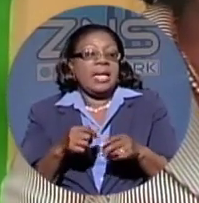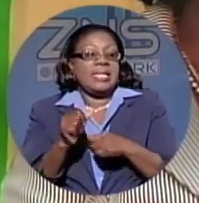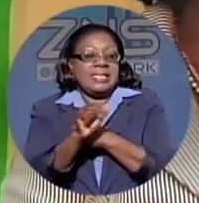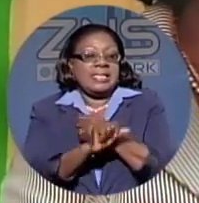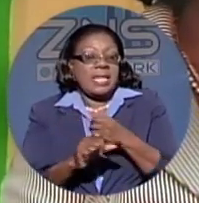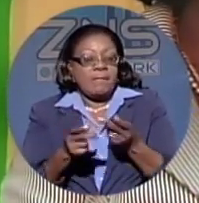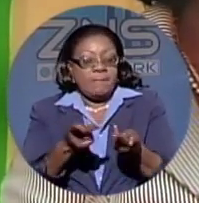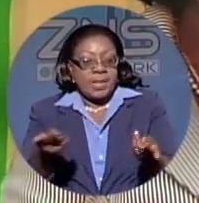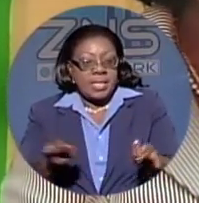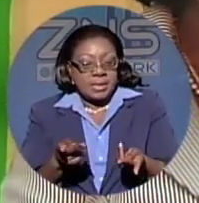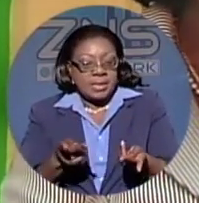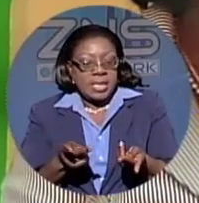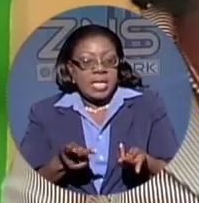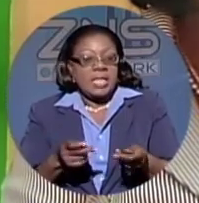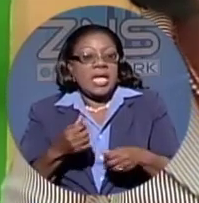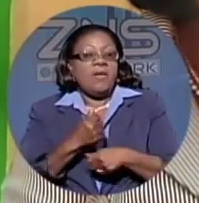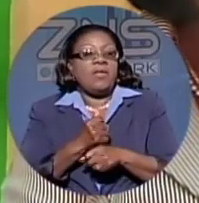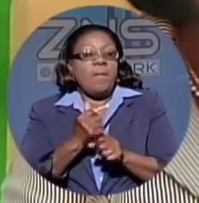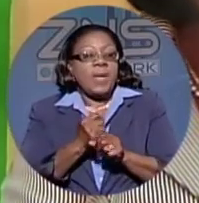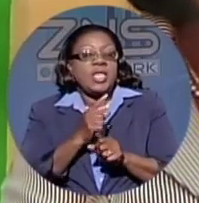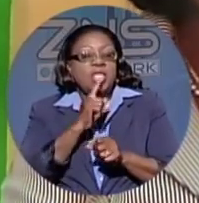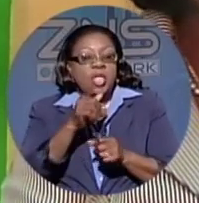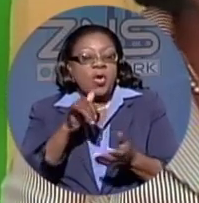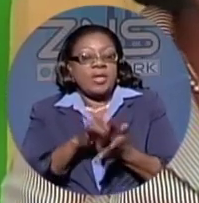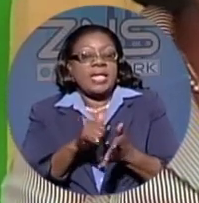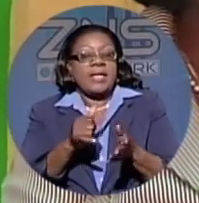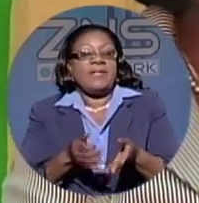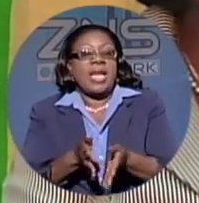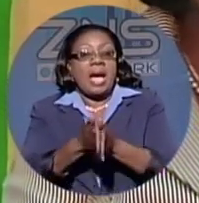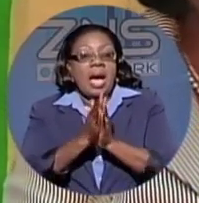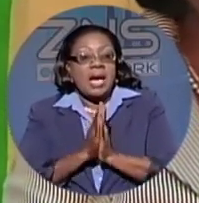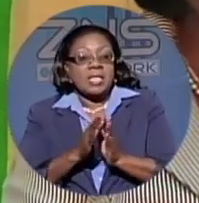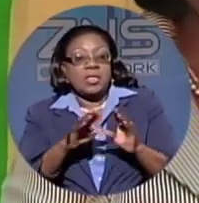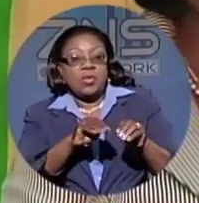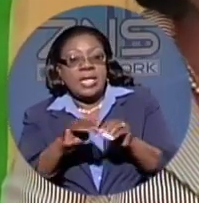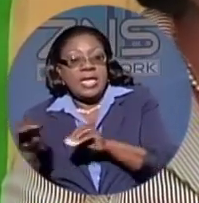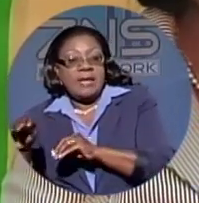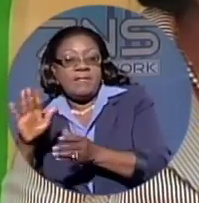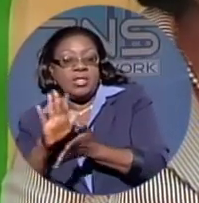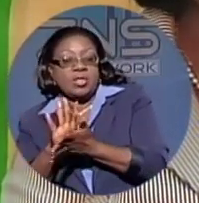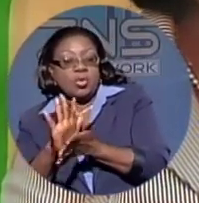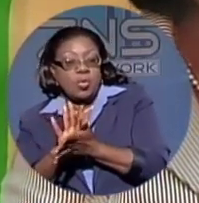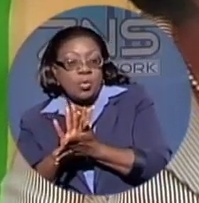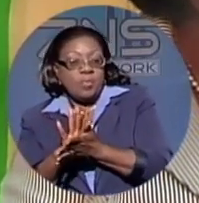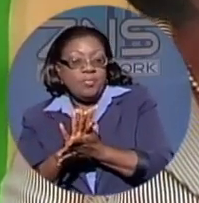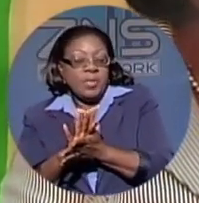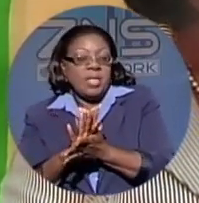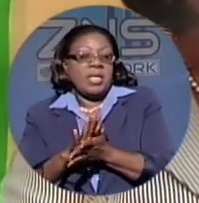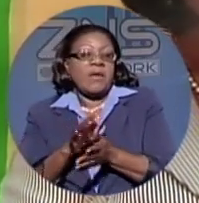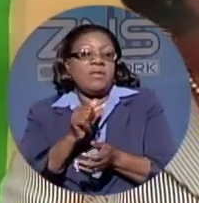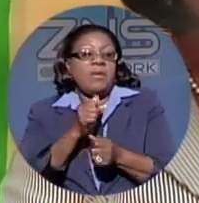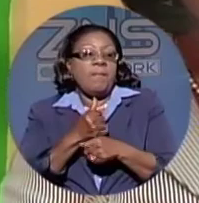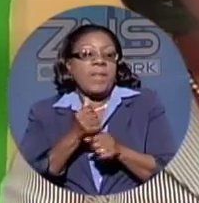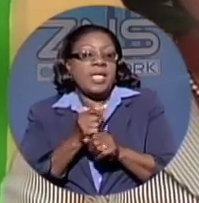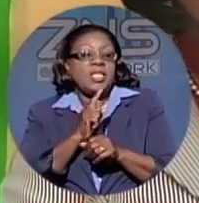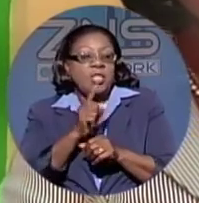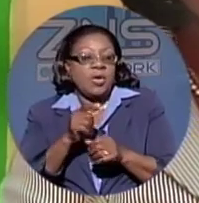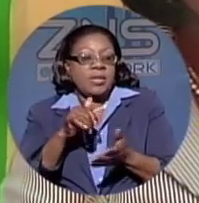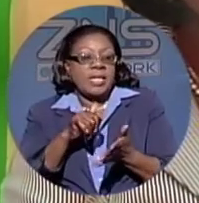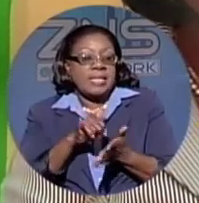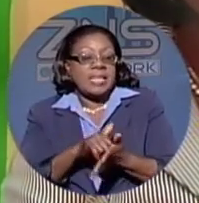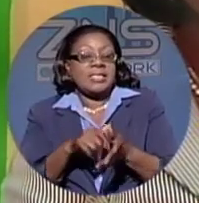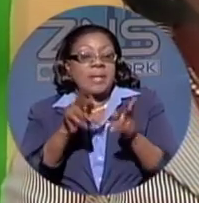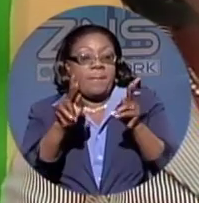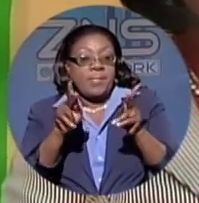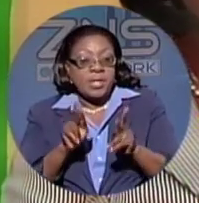They are to ensure that if they are asked to leave the compound, they are to ensure that that is a person